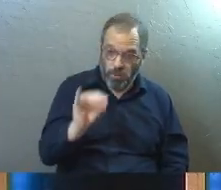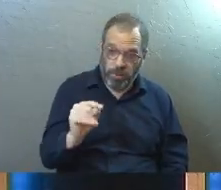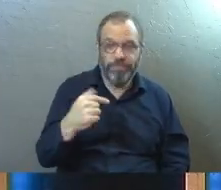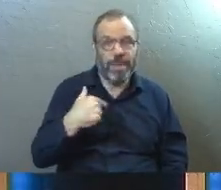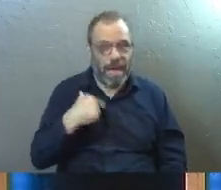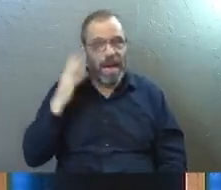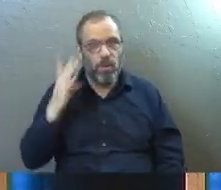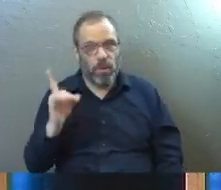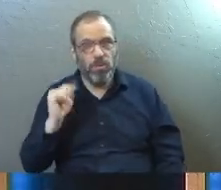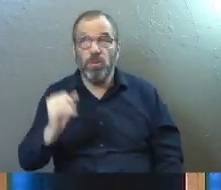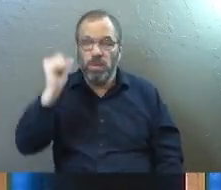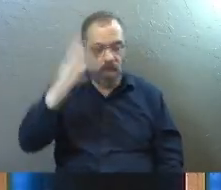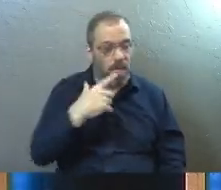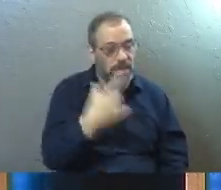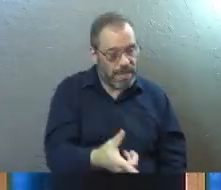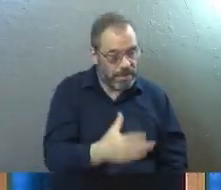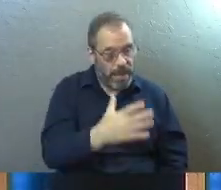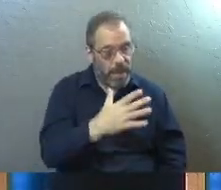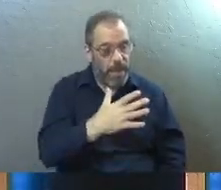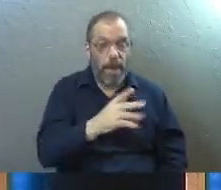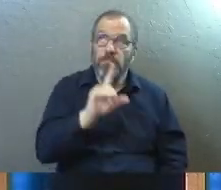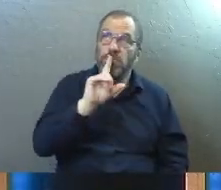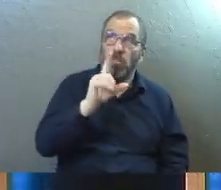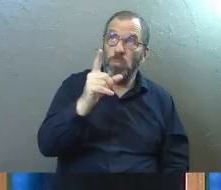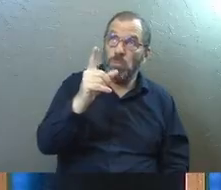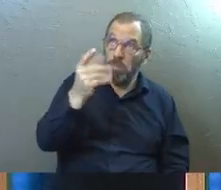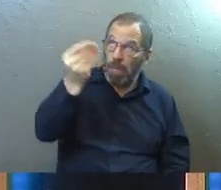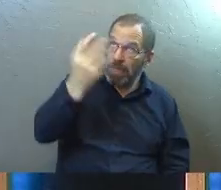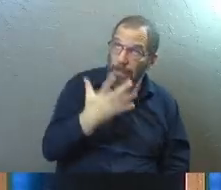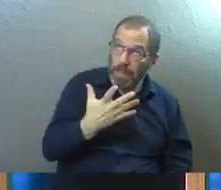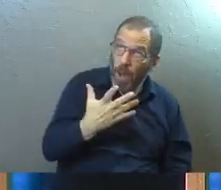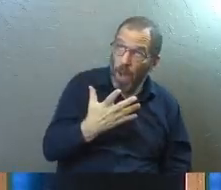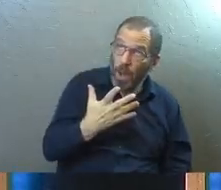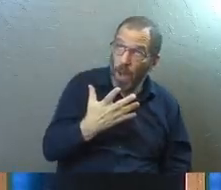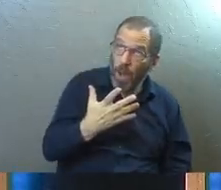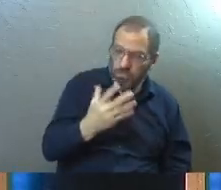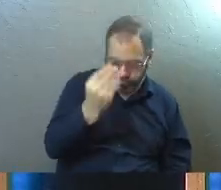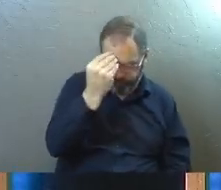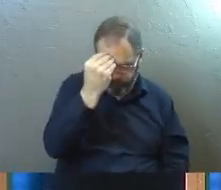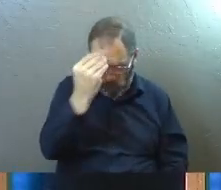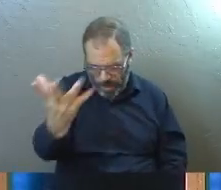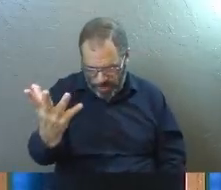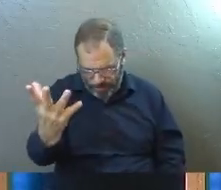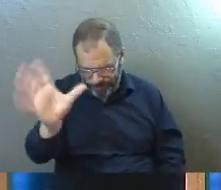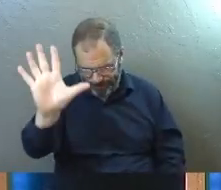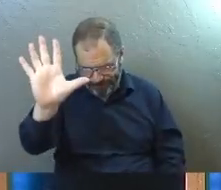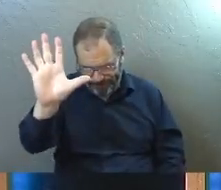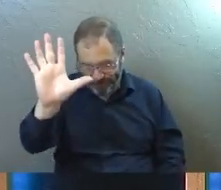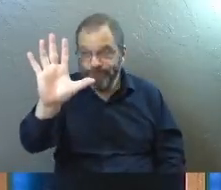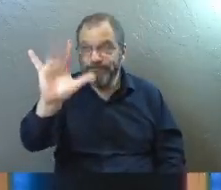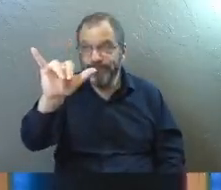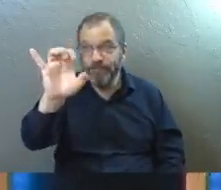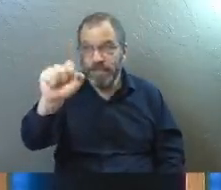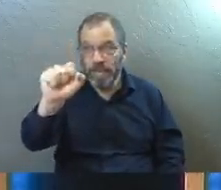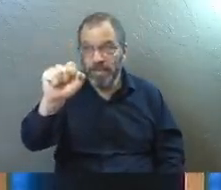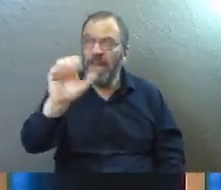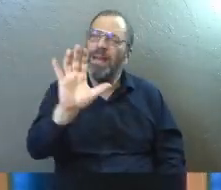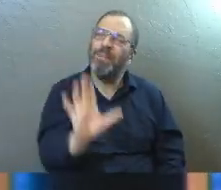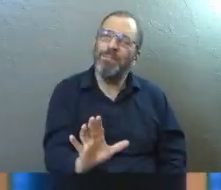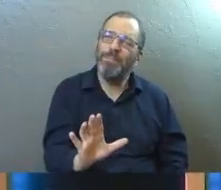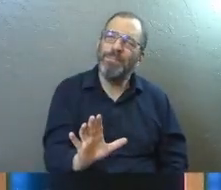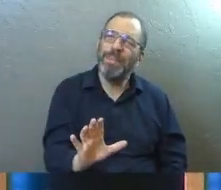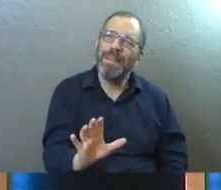it. God says, my response, when God says anything, my response is, I'll do it. And